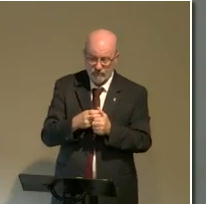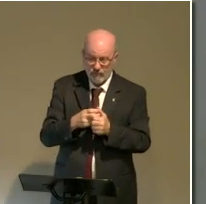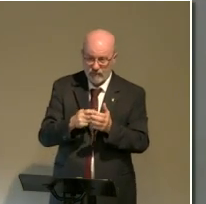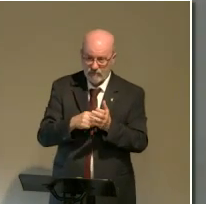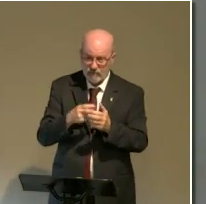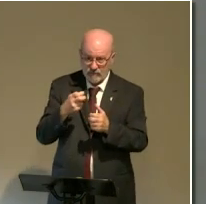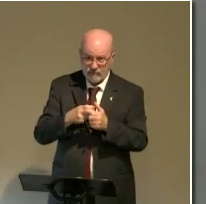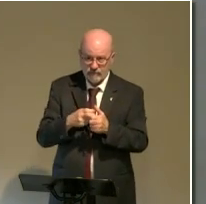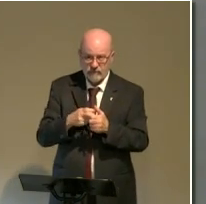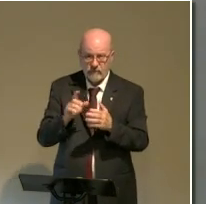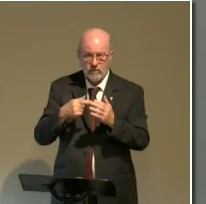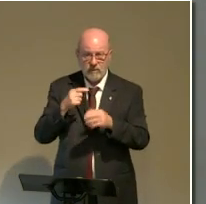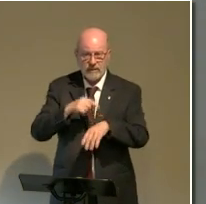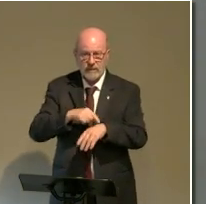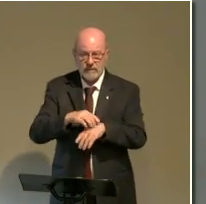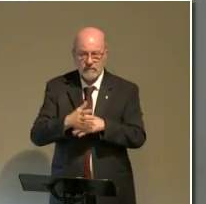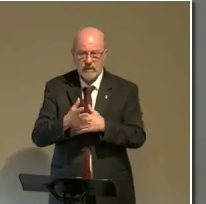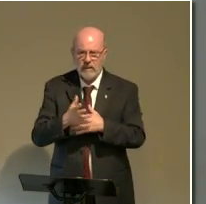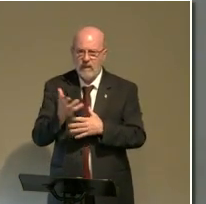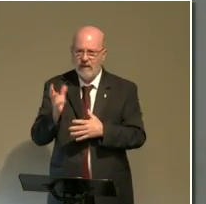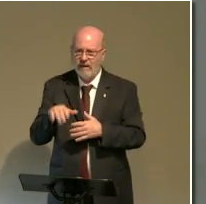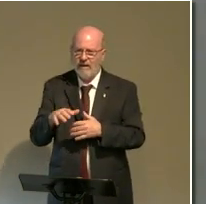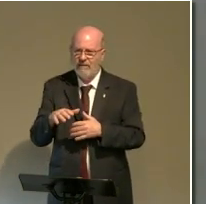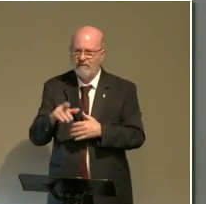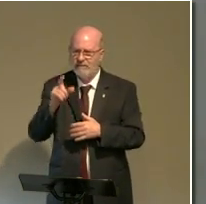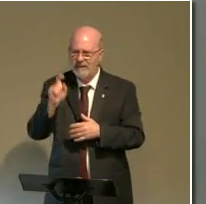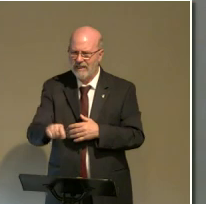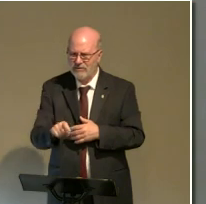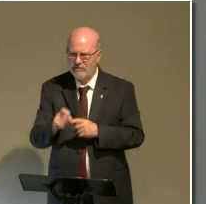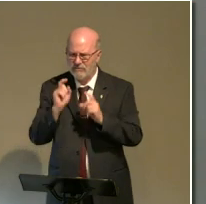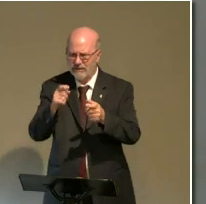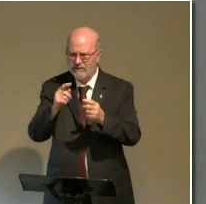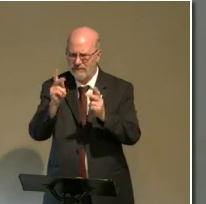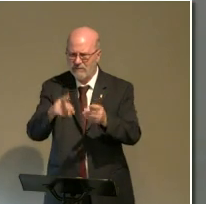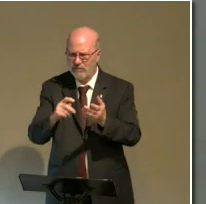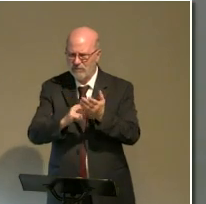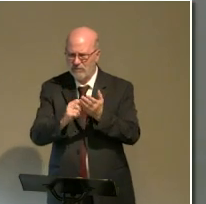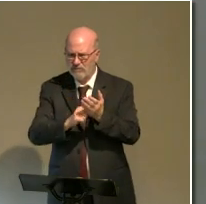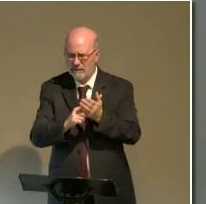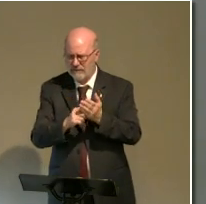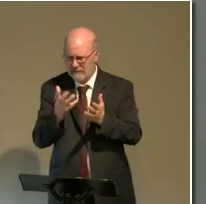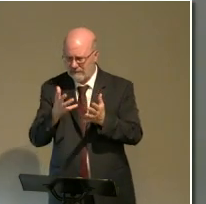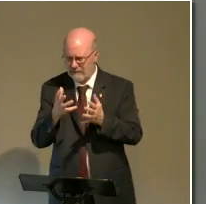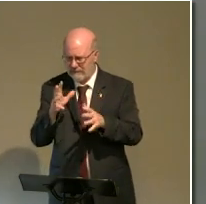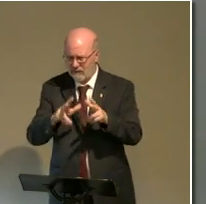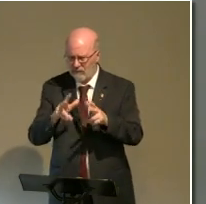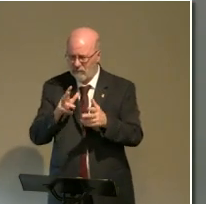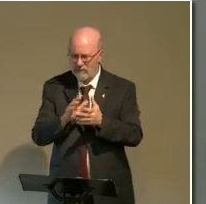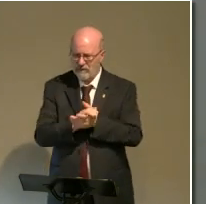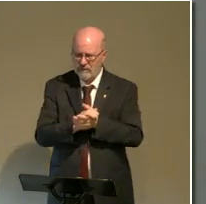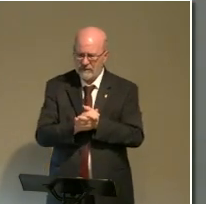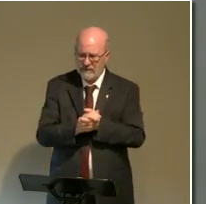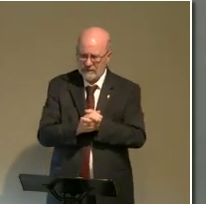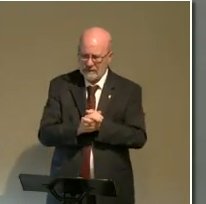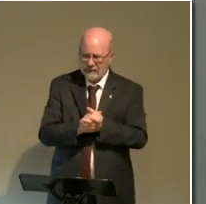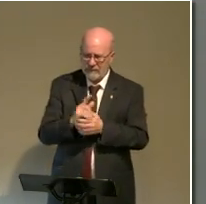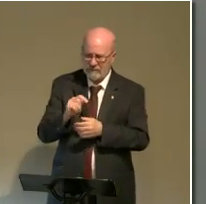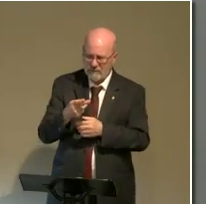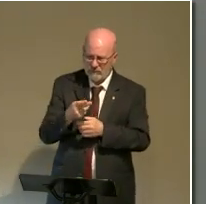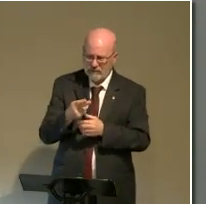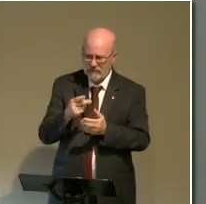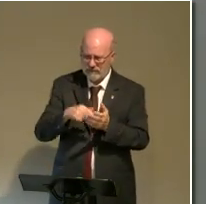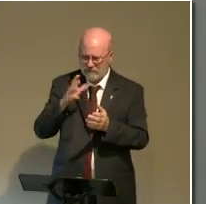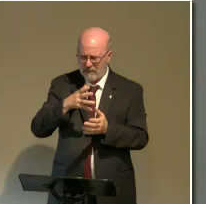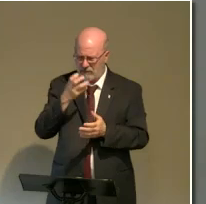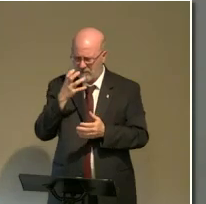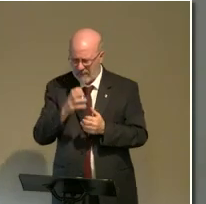that's hard. Hey, how about that time? It's like, should I give that person a track? It's kind of awkward. Oh, I'm at Tim Hortons. This guy